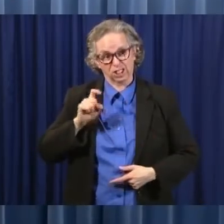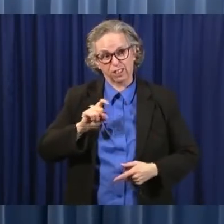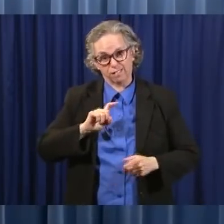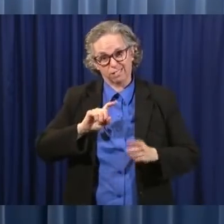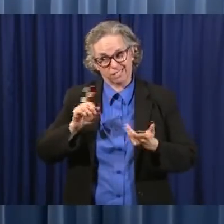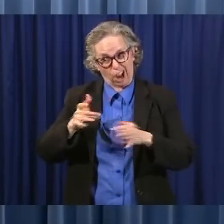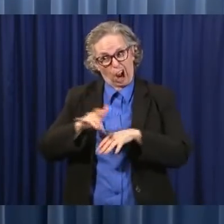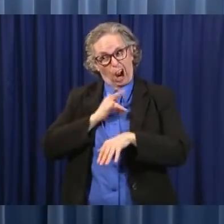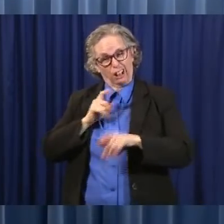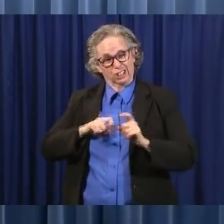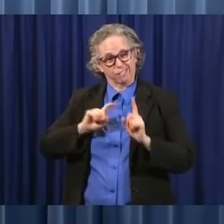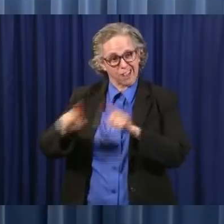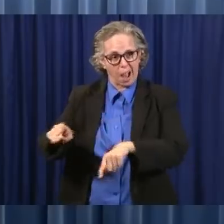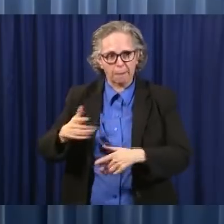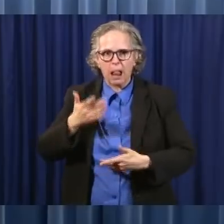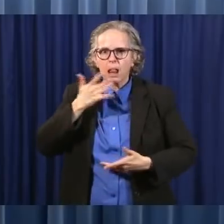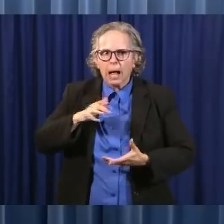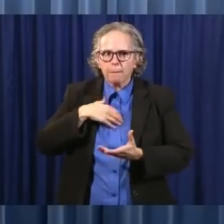pushed me there.